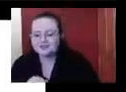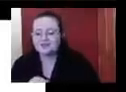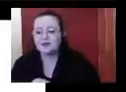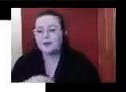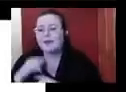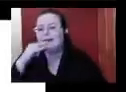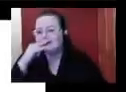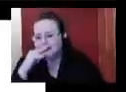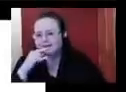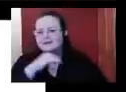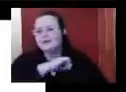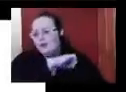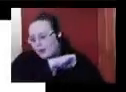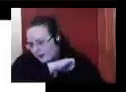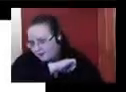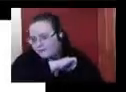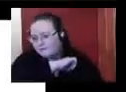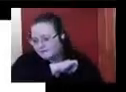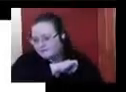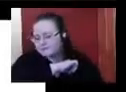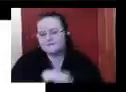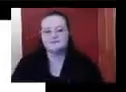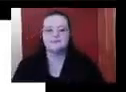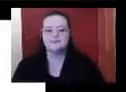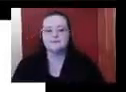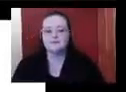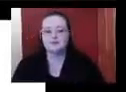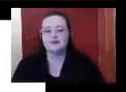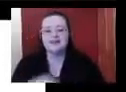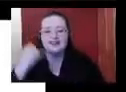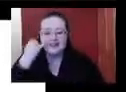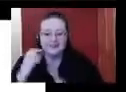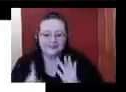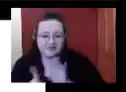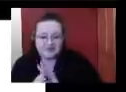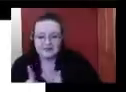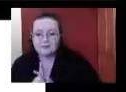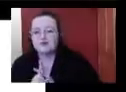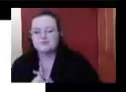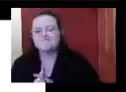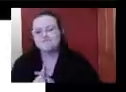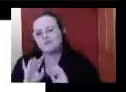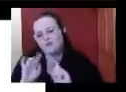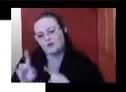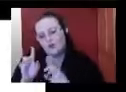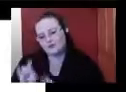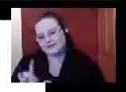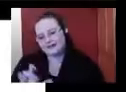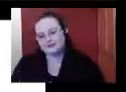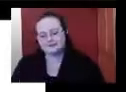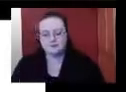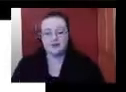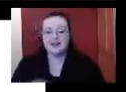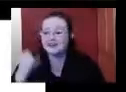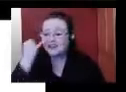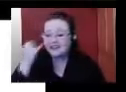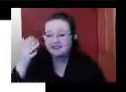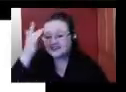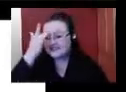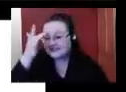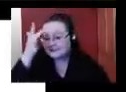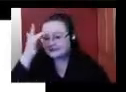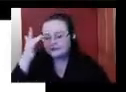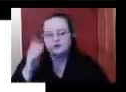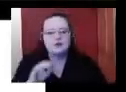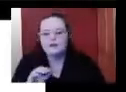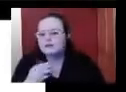sneezes, get tested if you have one or more symptoms of COVID-19, and stay home when ill, even if you have very